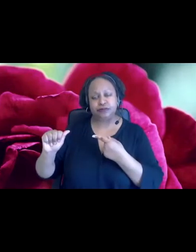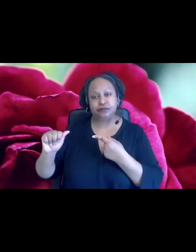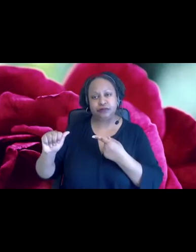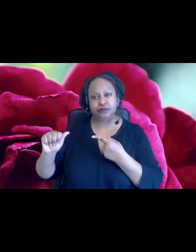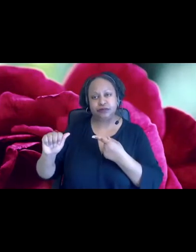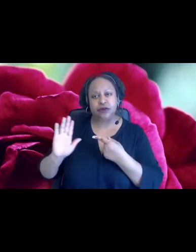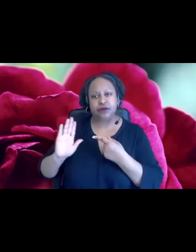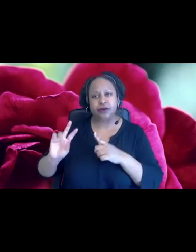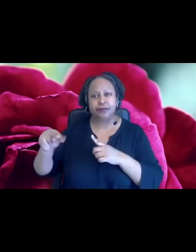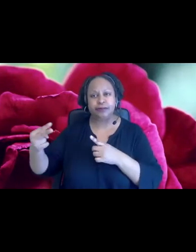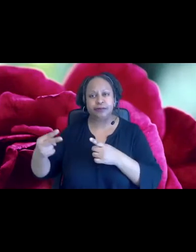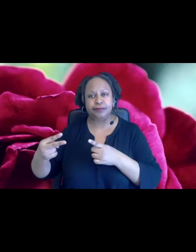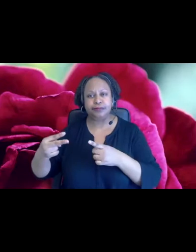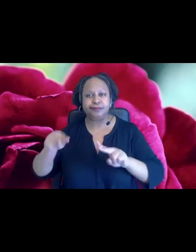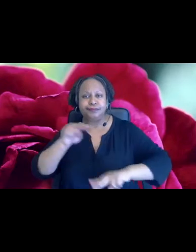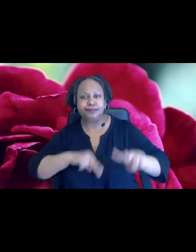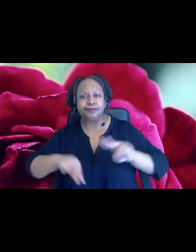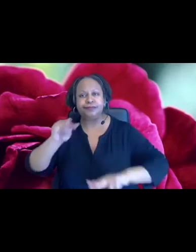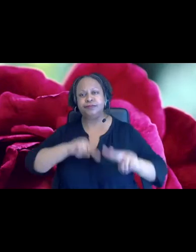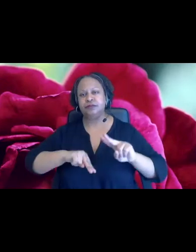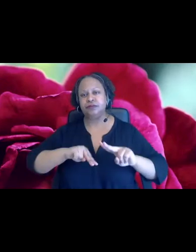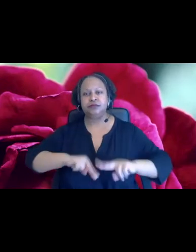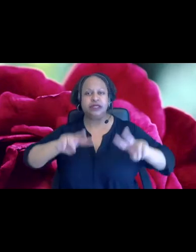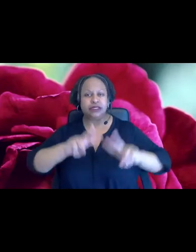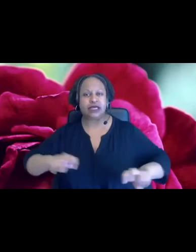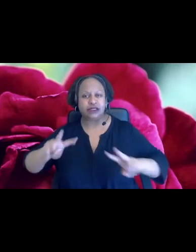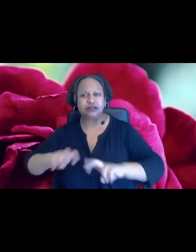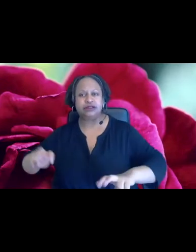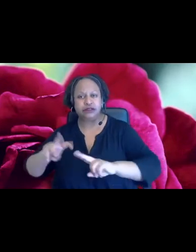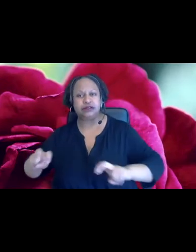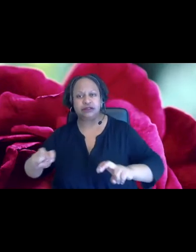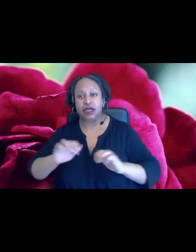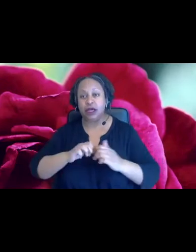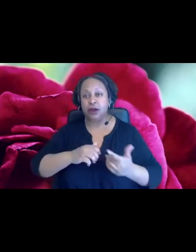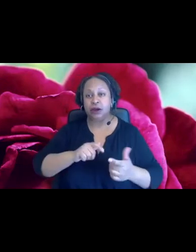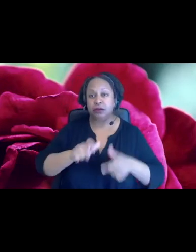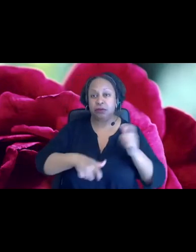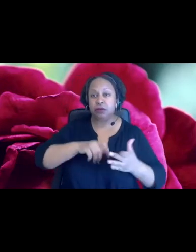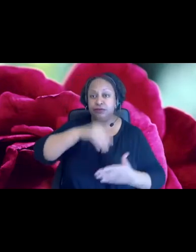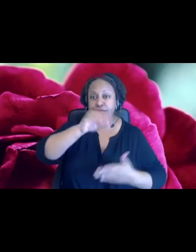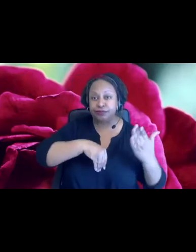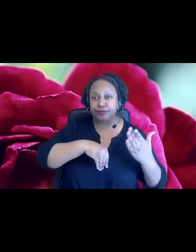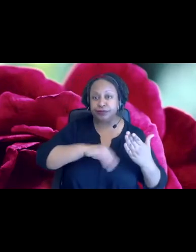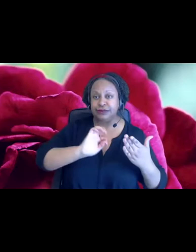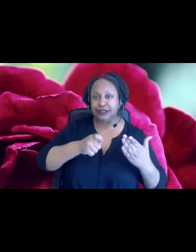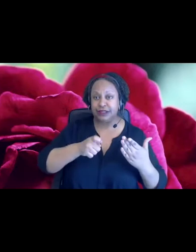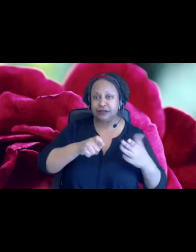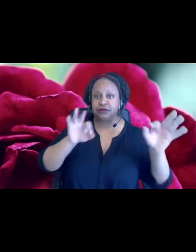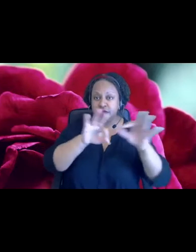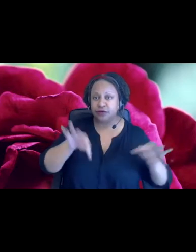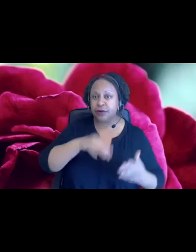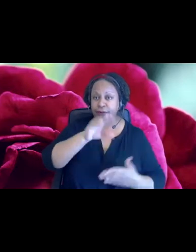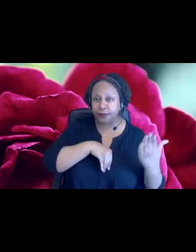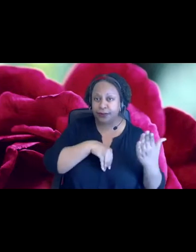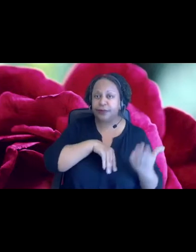assessing or dealing with how amounts are reported. And so I will, again, give you a